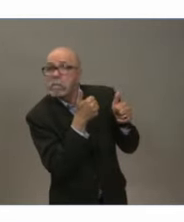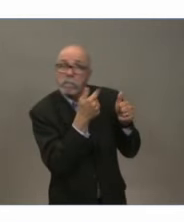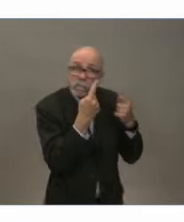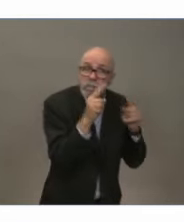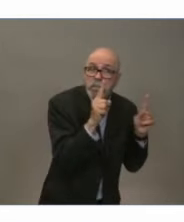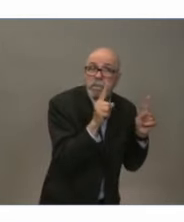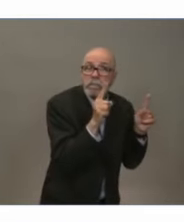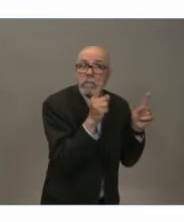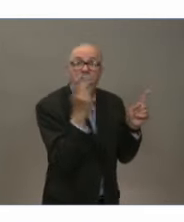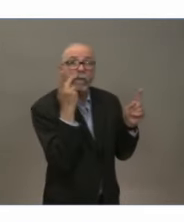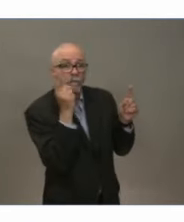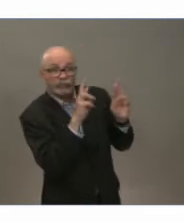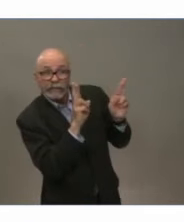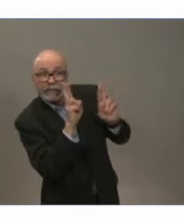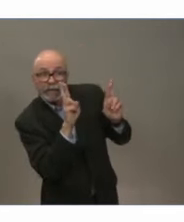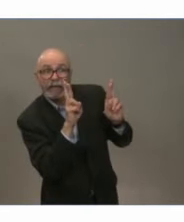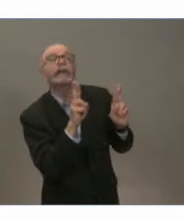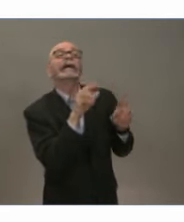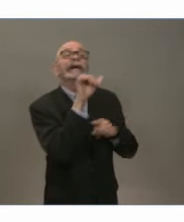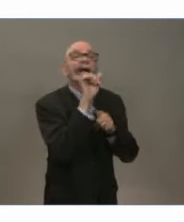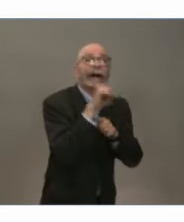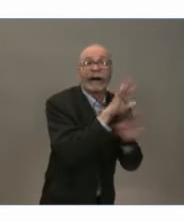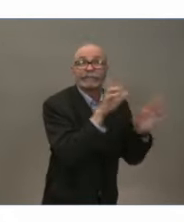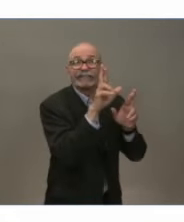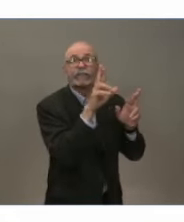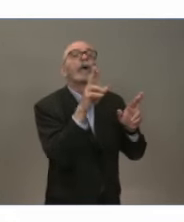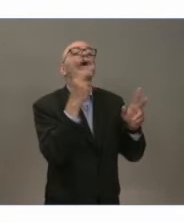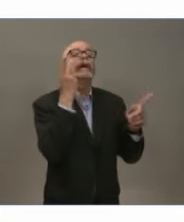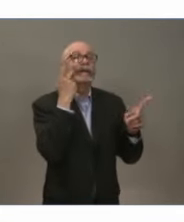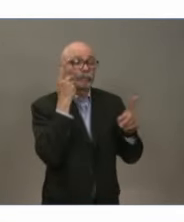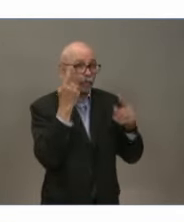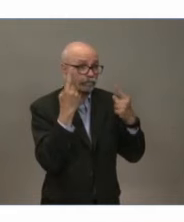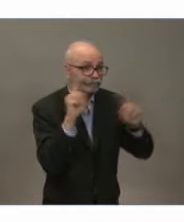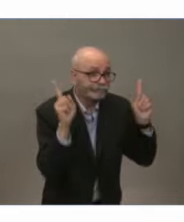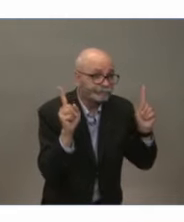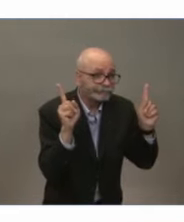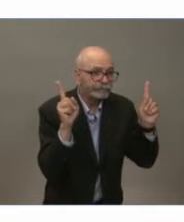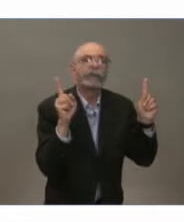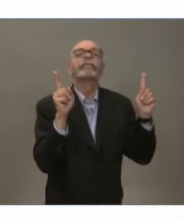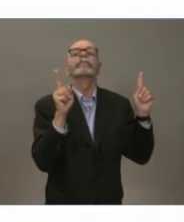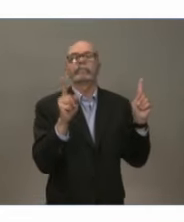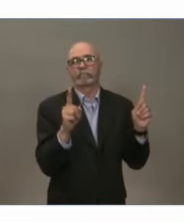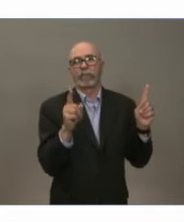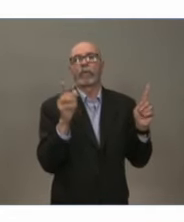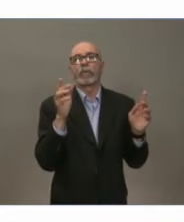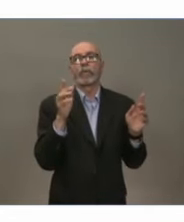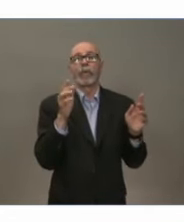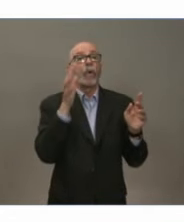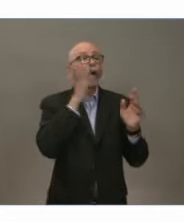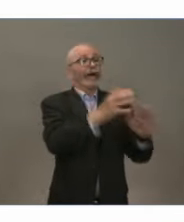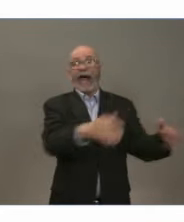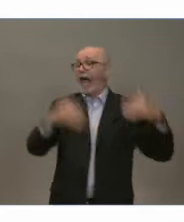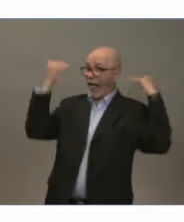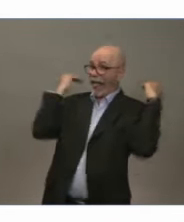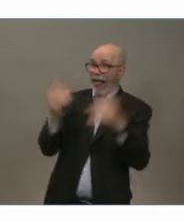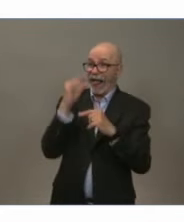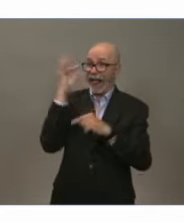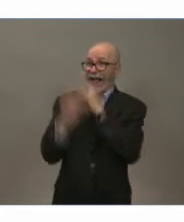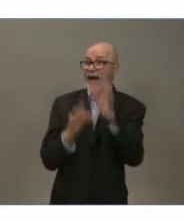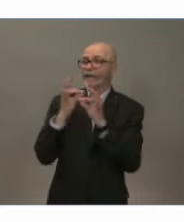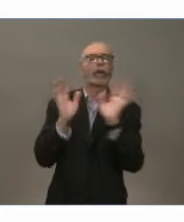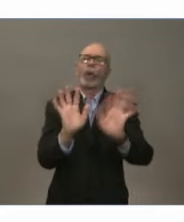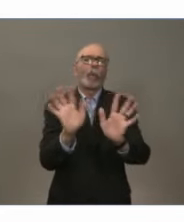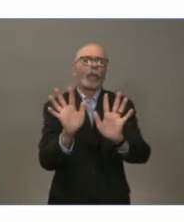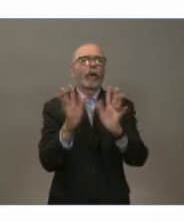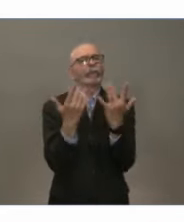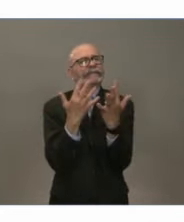to go and can be used everywhere. Before we figure out where it's best to be used, we have to make sure it's a valid test, and that work will